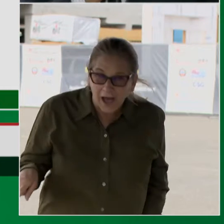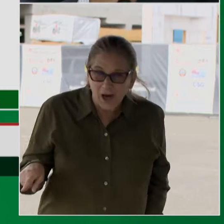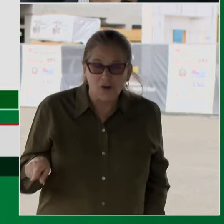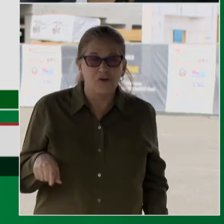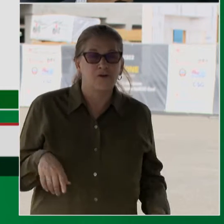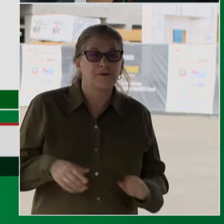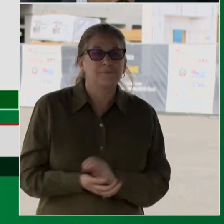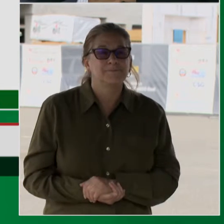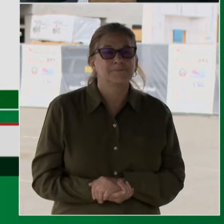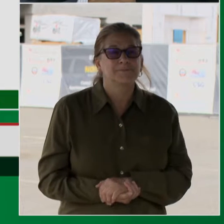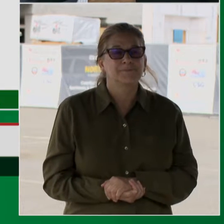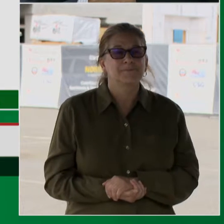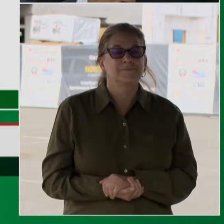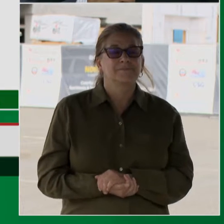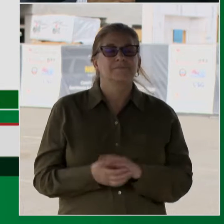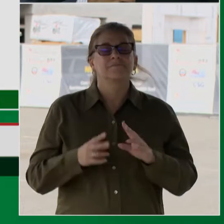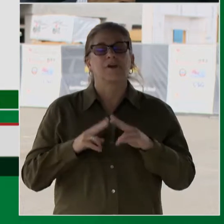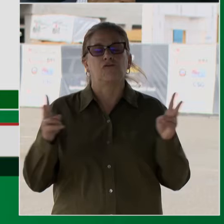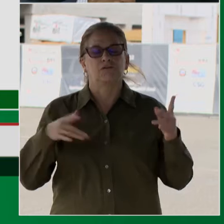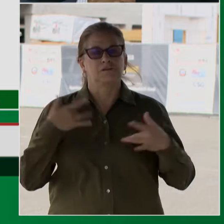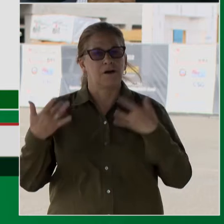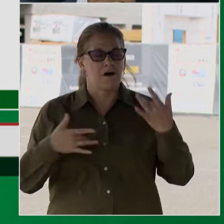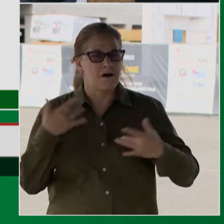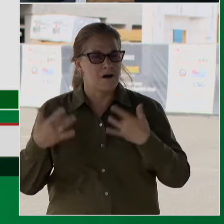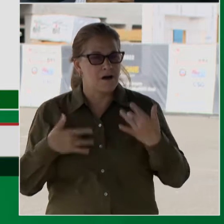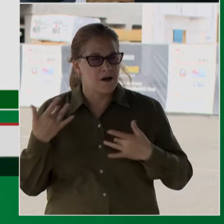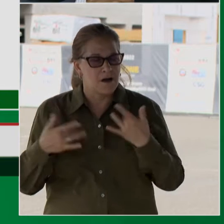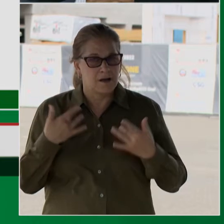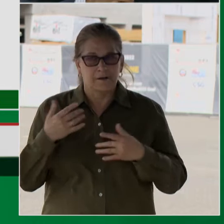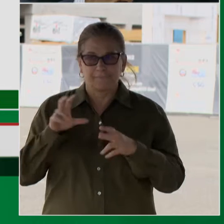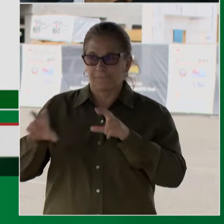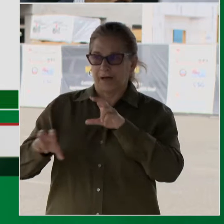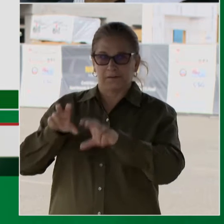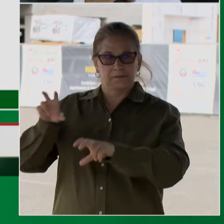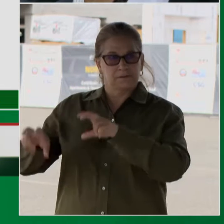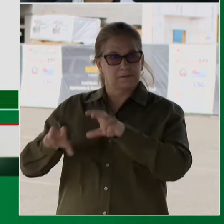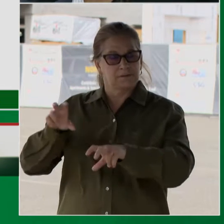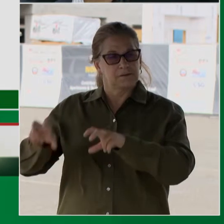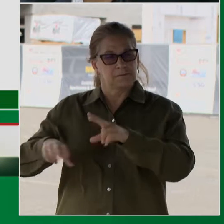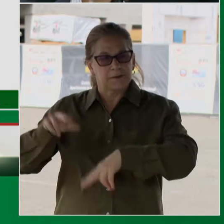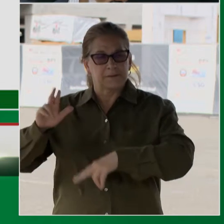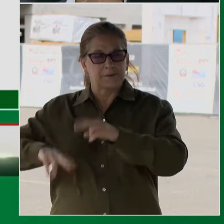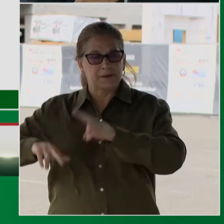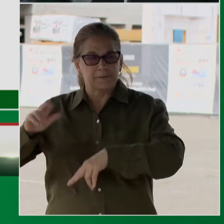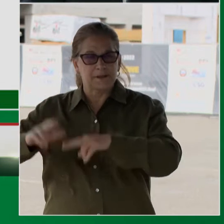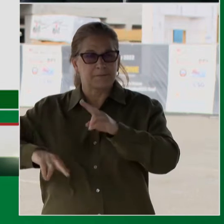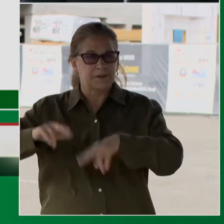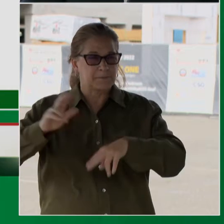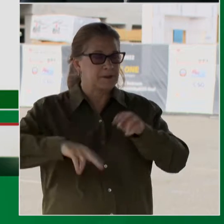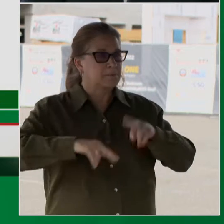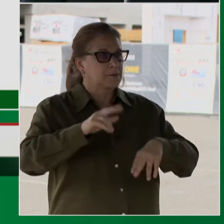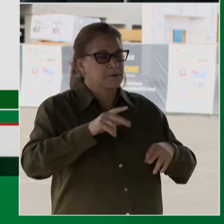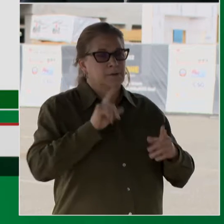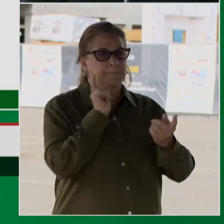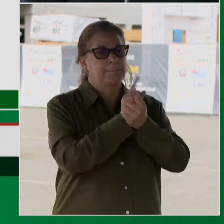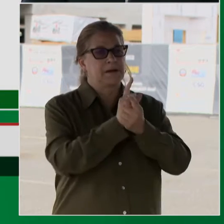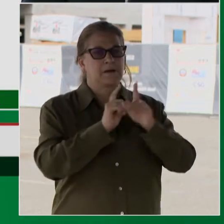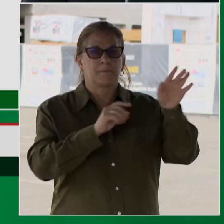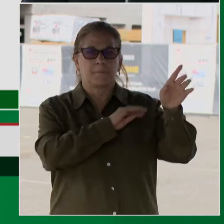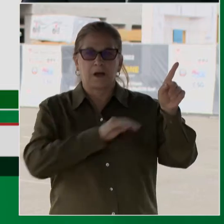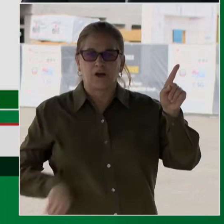So we are very excited with these investments to play a part in fulfilling the mayor's housing goals.